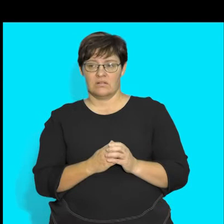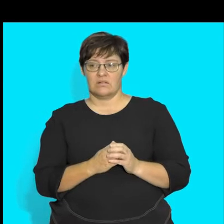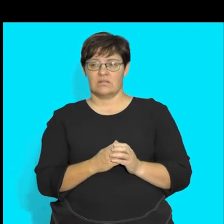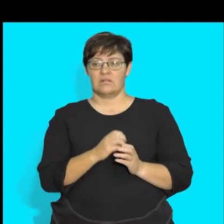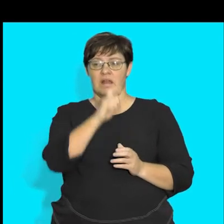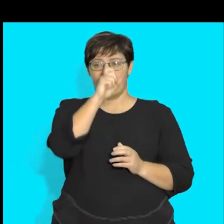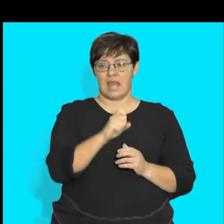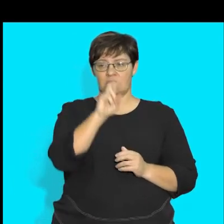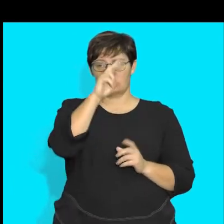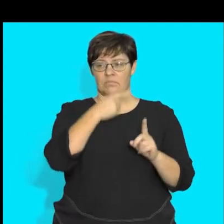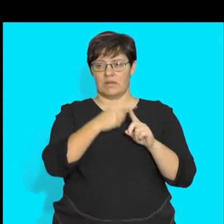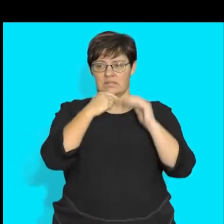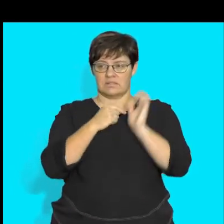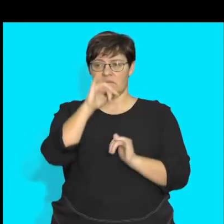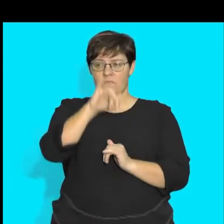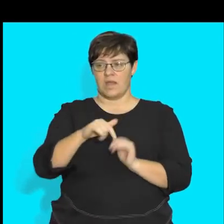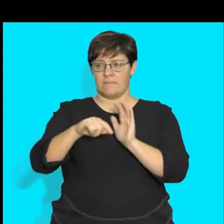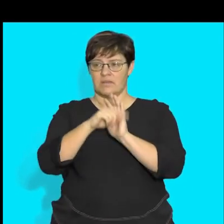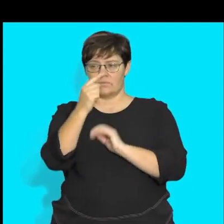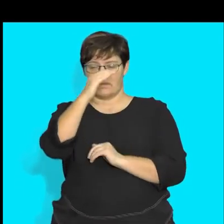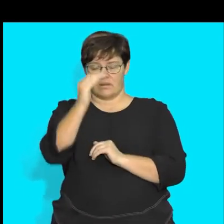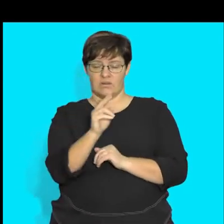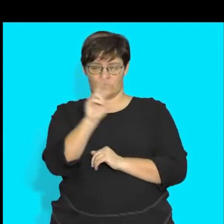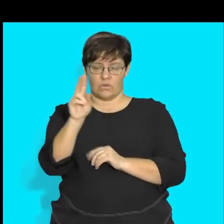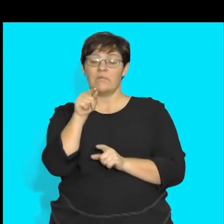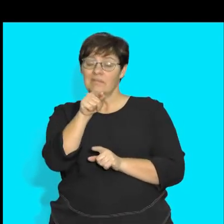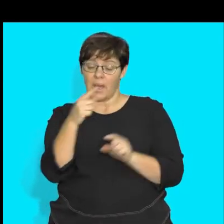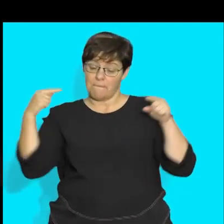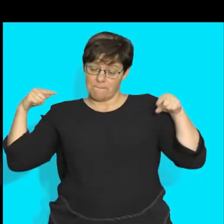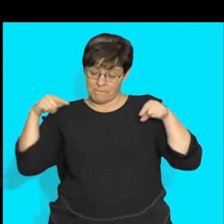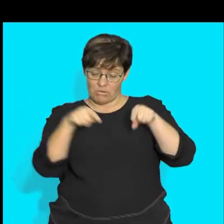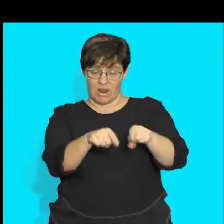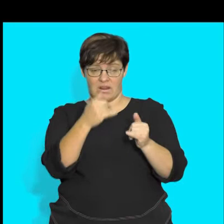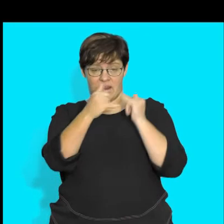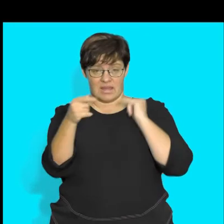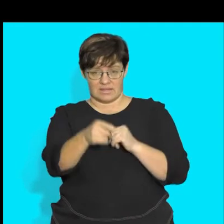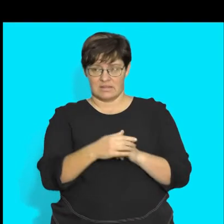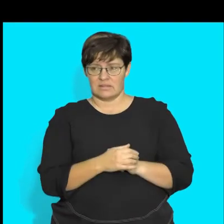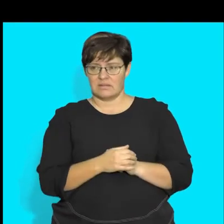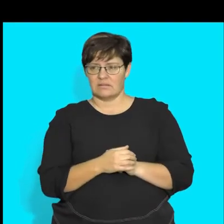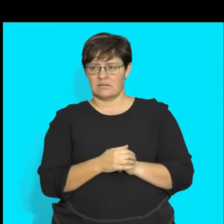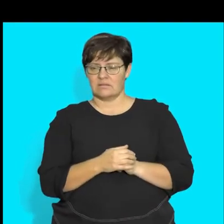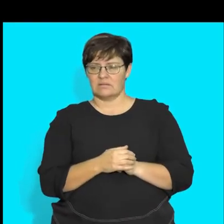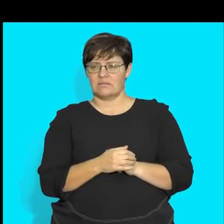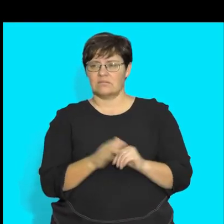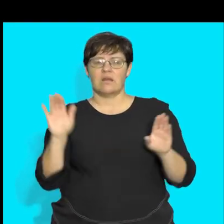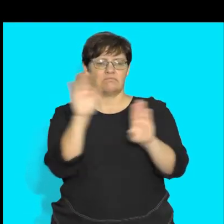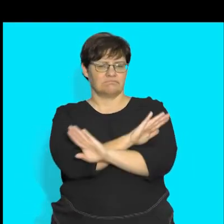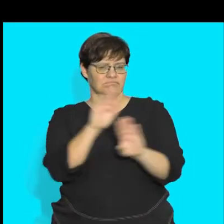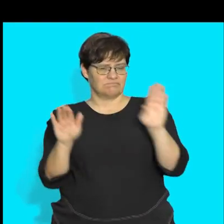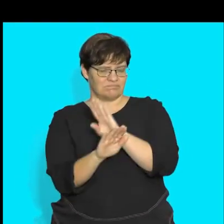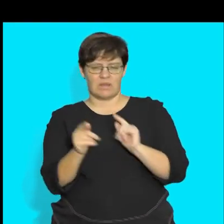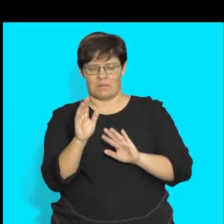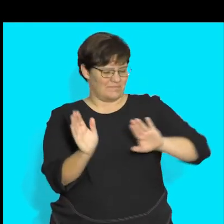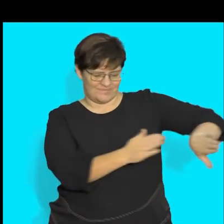circle given that both lines are parallel to that line. I think the ordering of my slides is